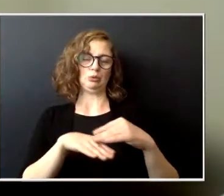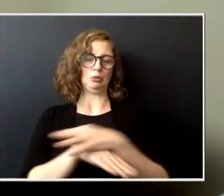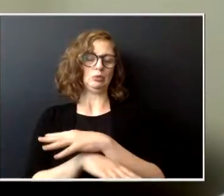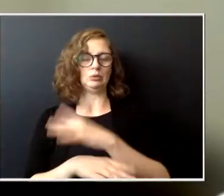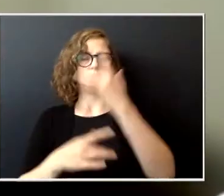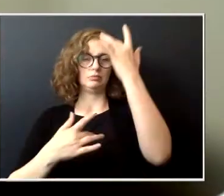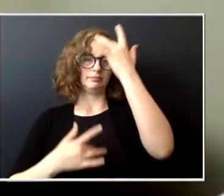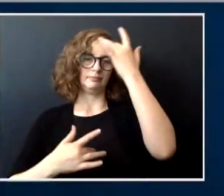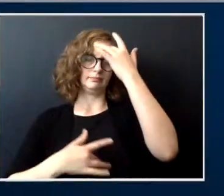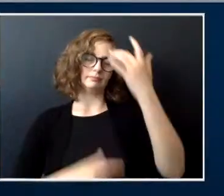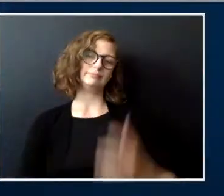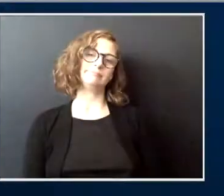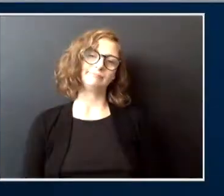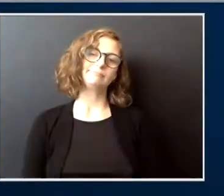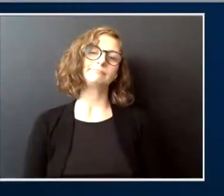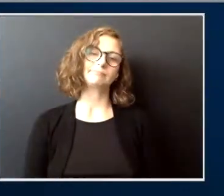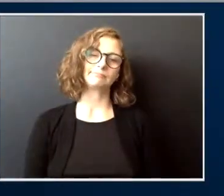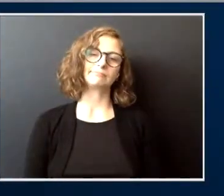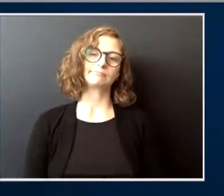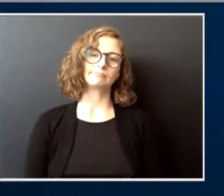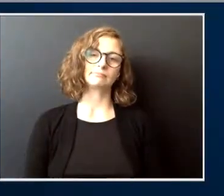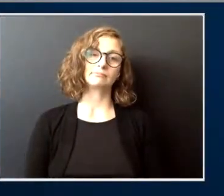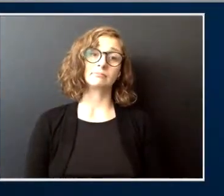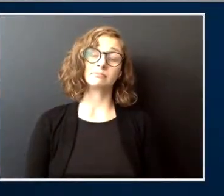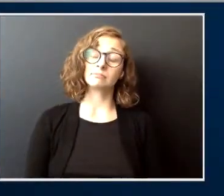well. Well, that's a pretty